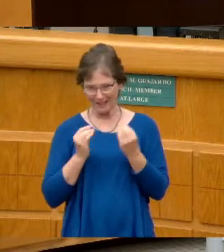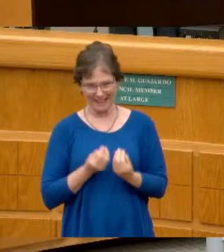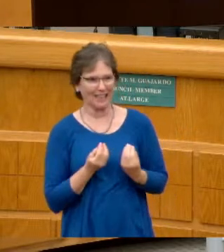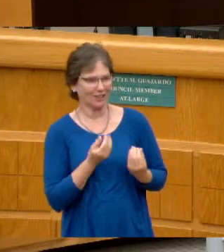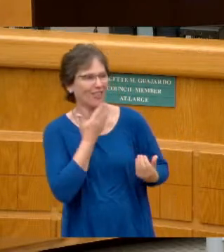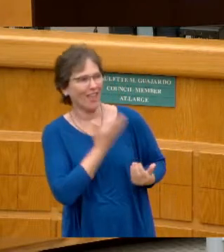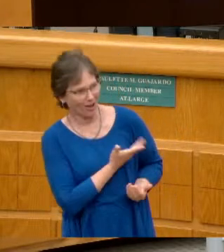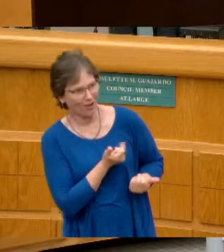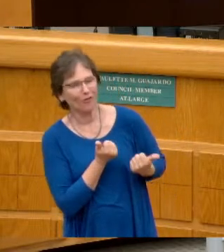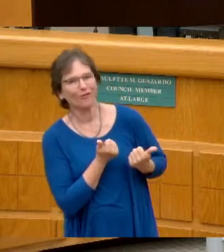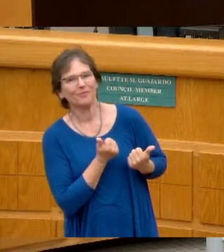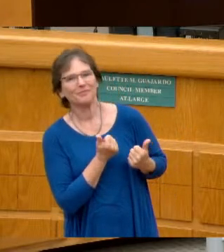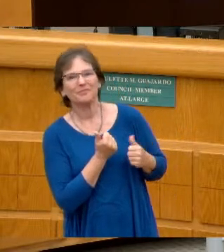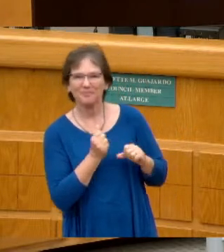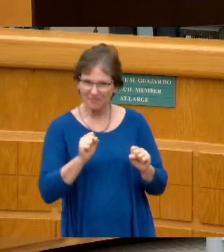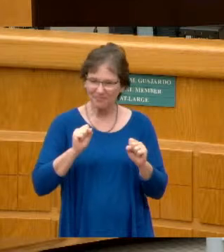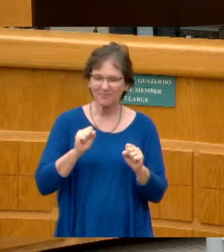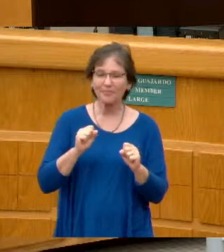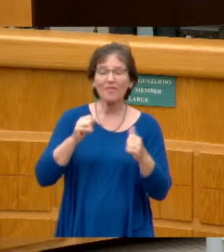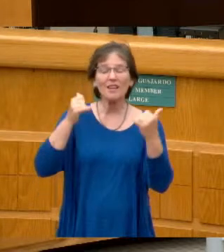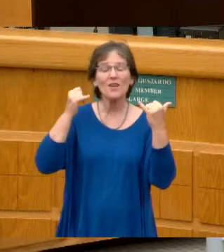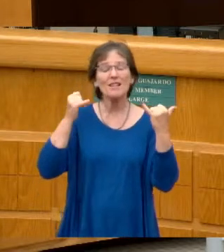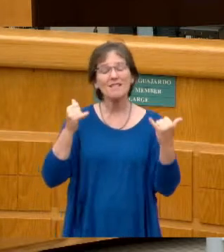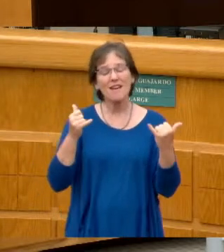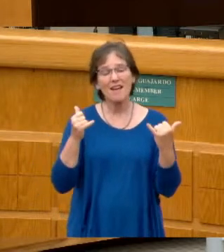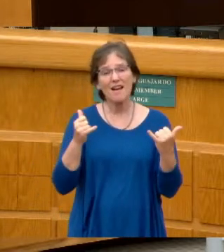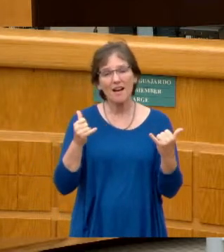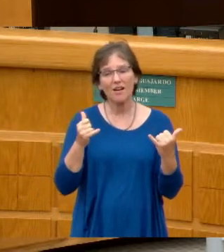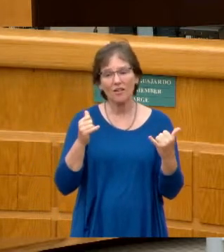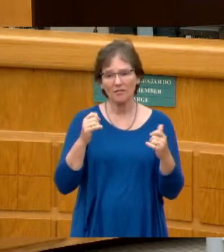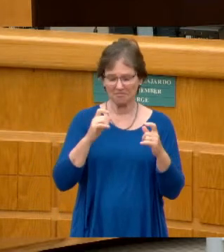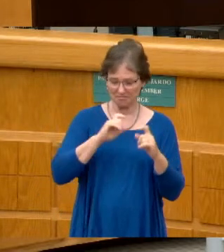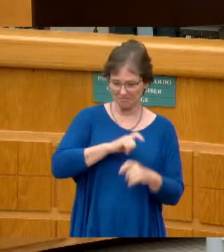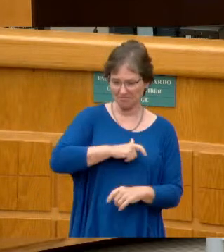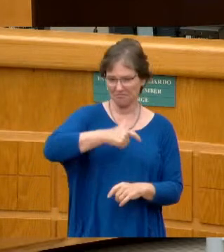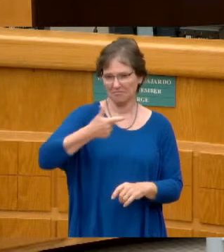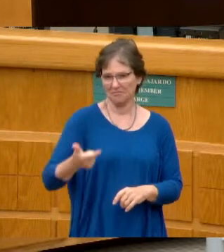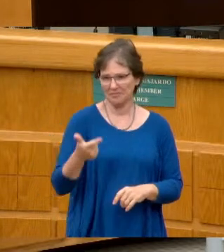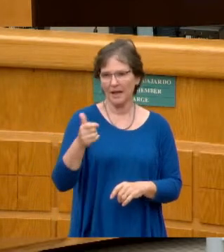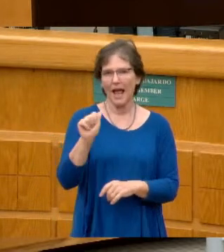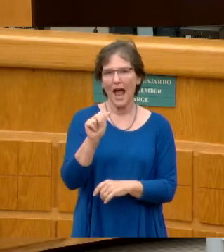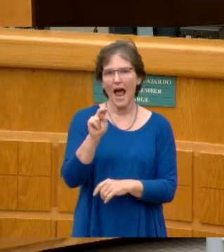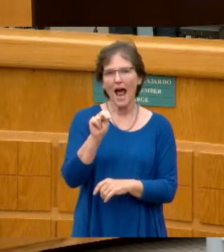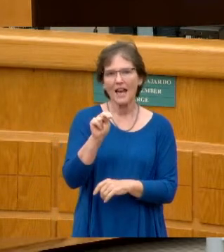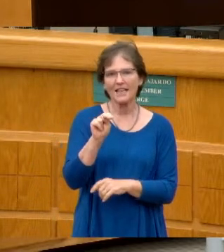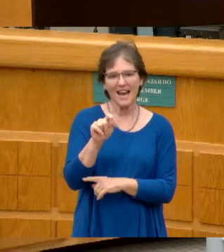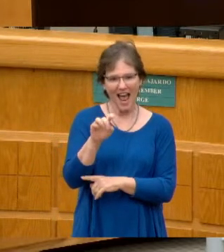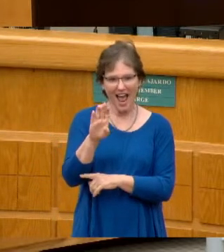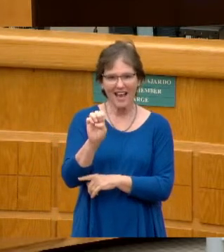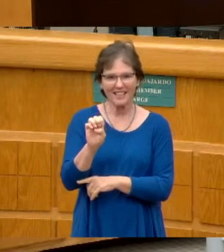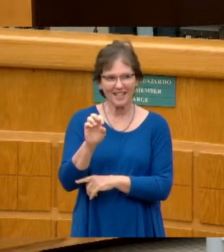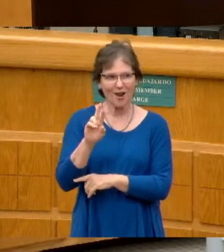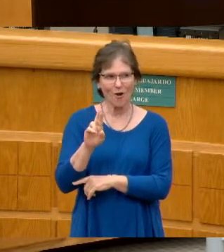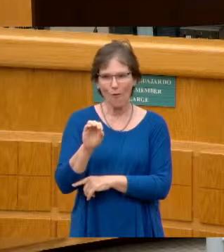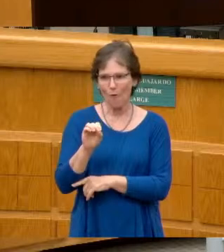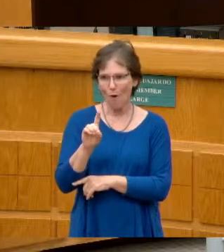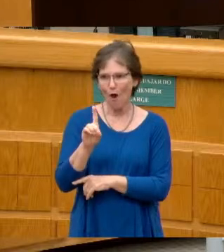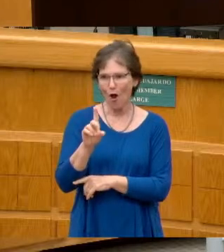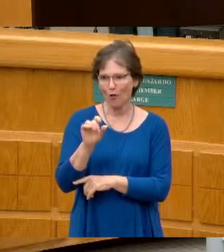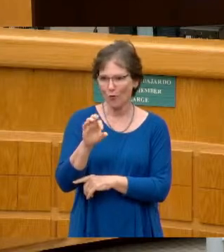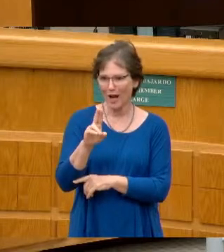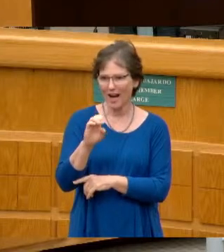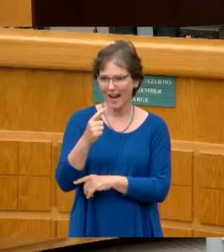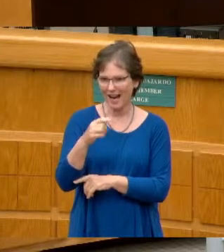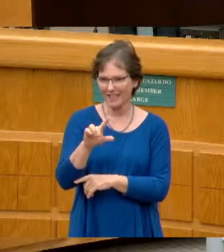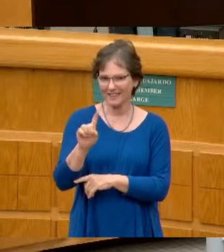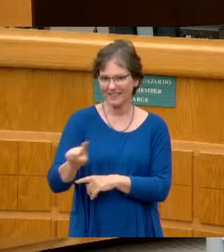the deaf and hard of hearing folks that have provided us an interpreter throughout, I think, every one